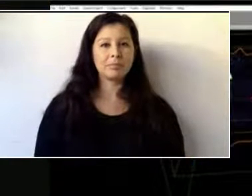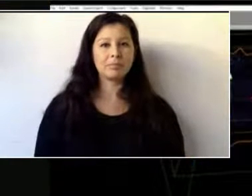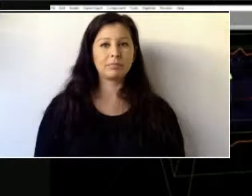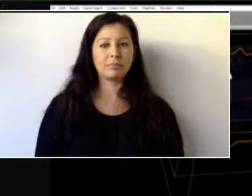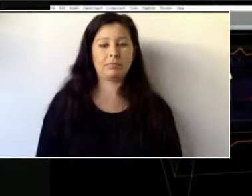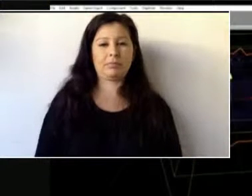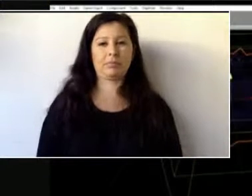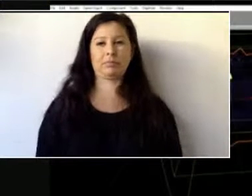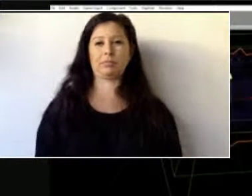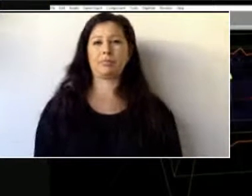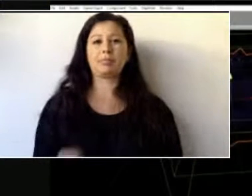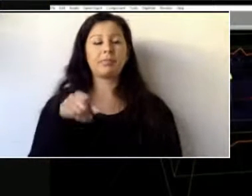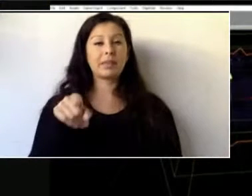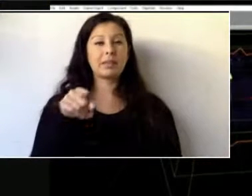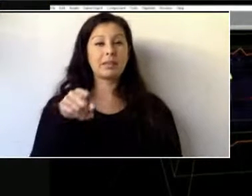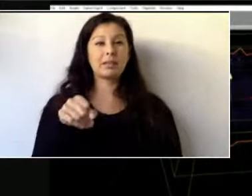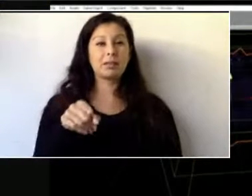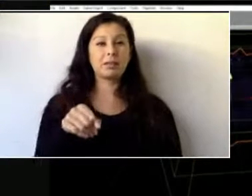This is just